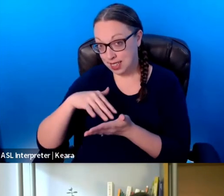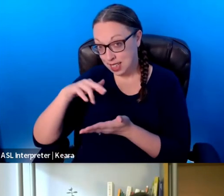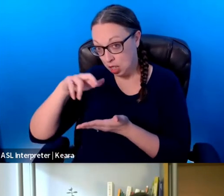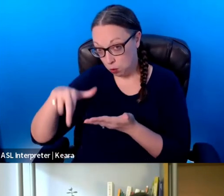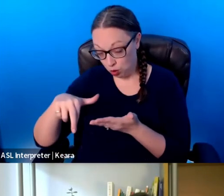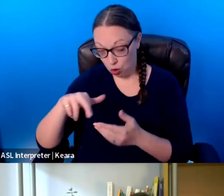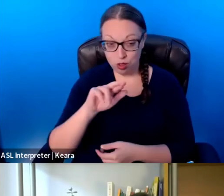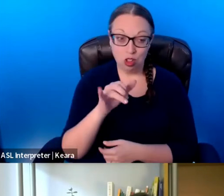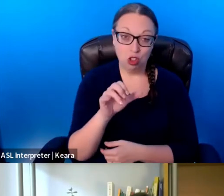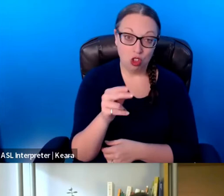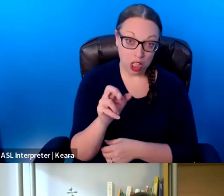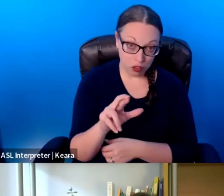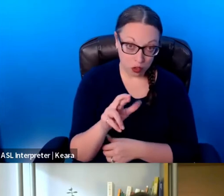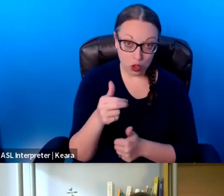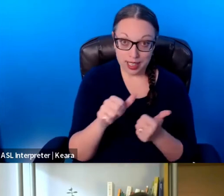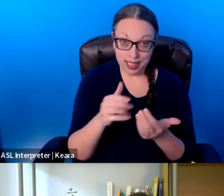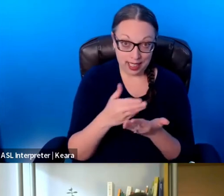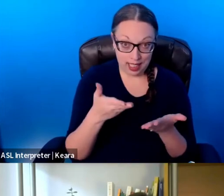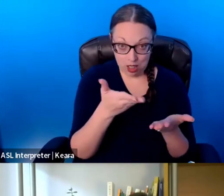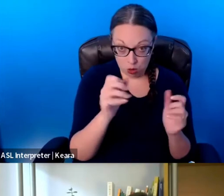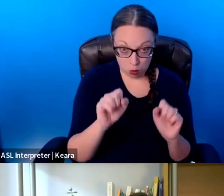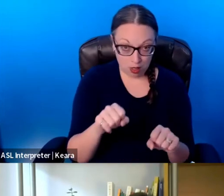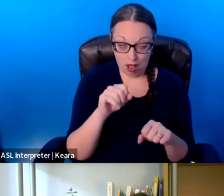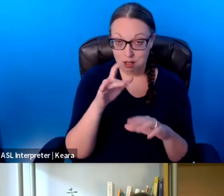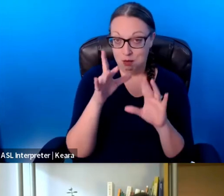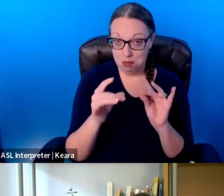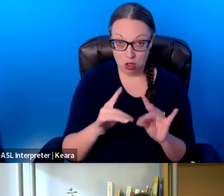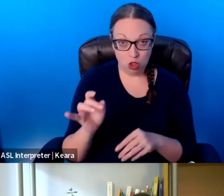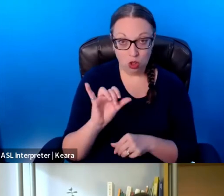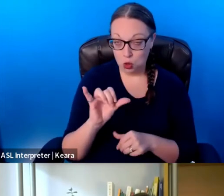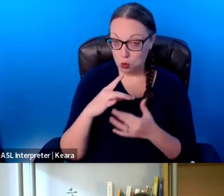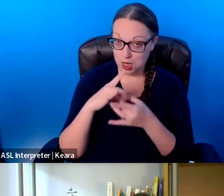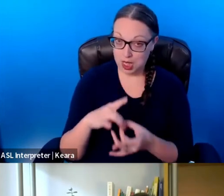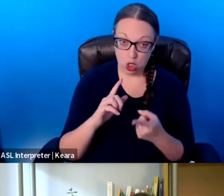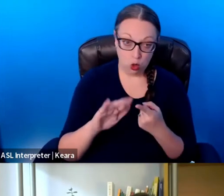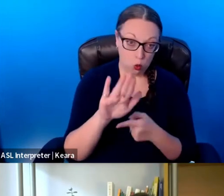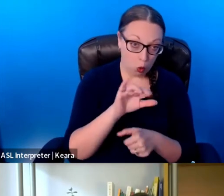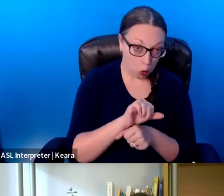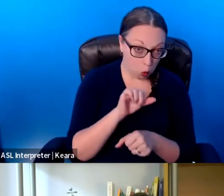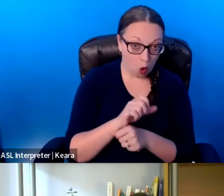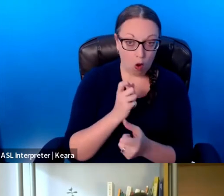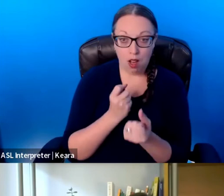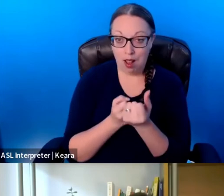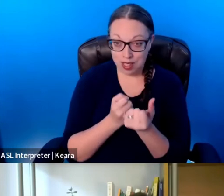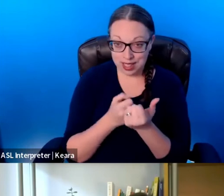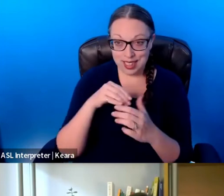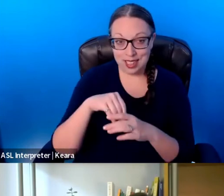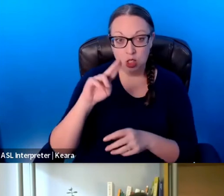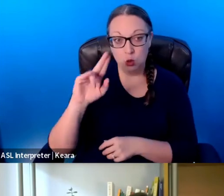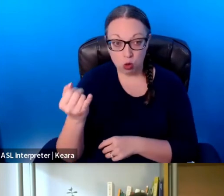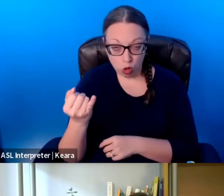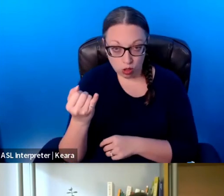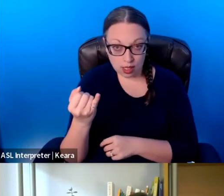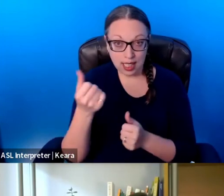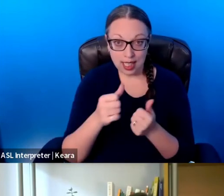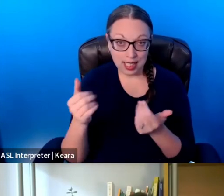Jennifer, anything you might be able to touch on too, just regarding your work and advocacy in New Jersey, and anything that you've observed